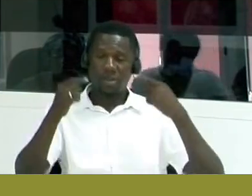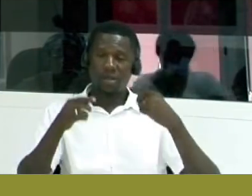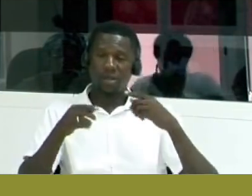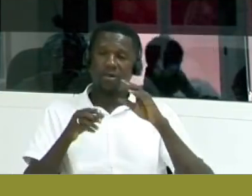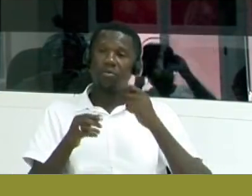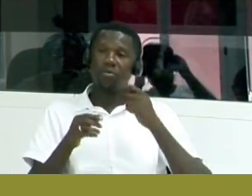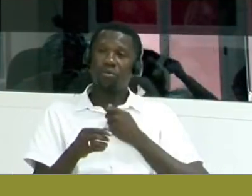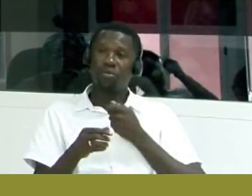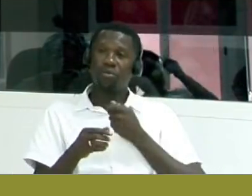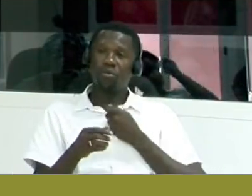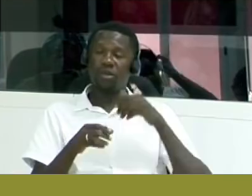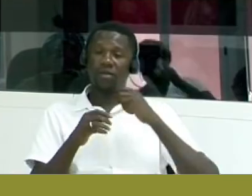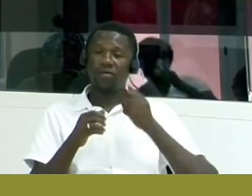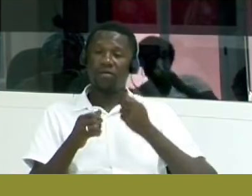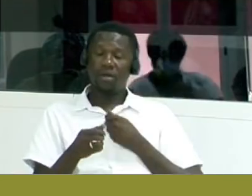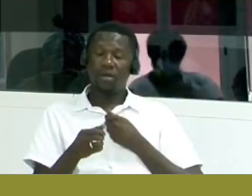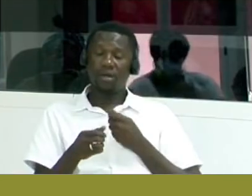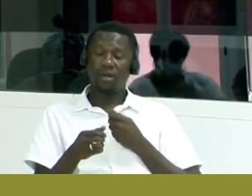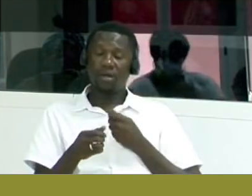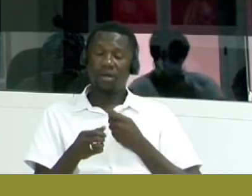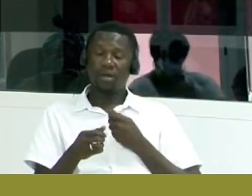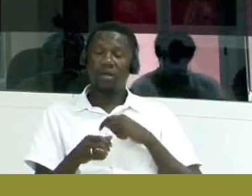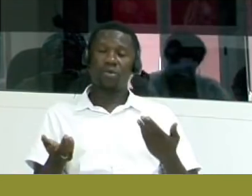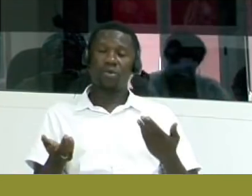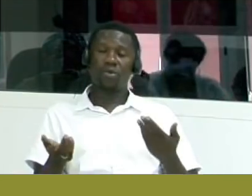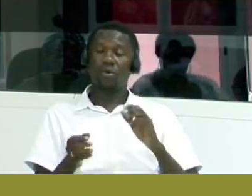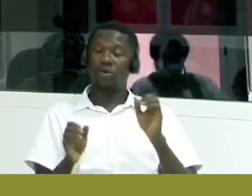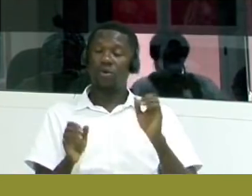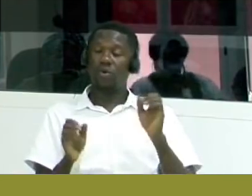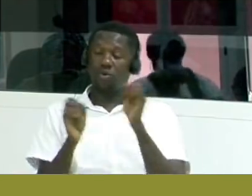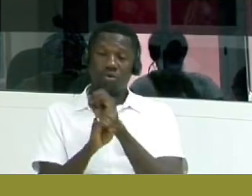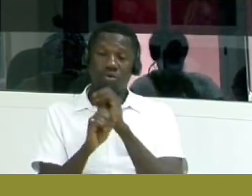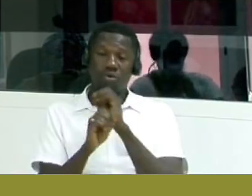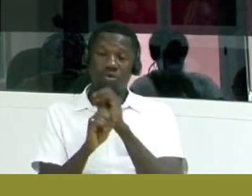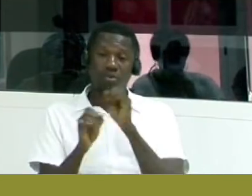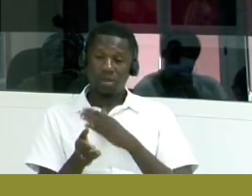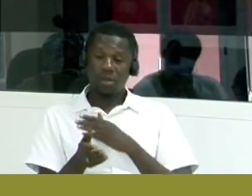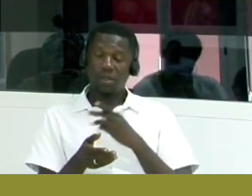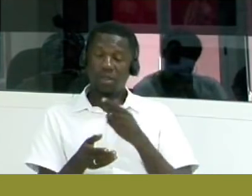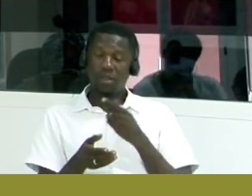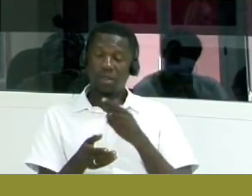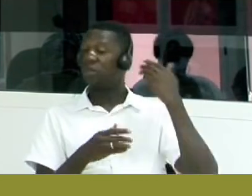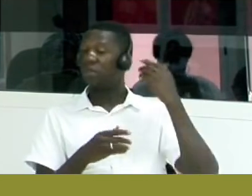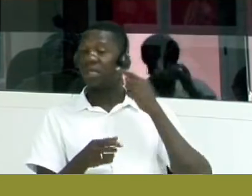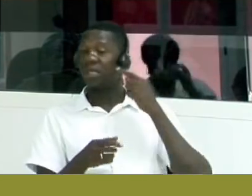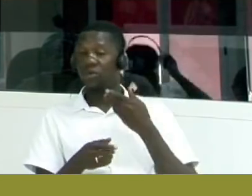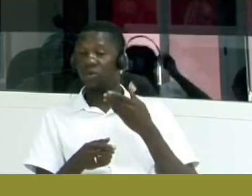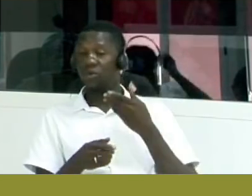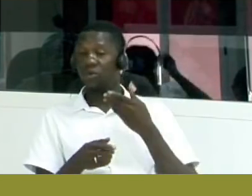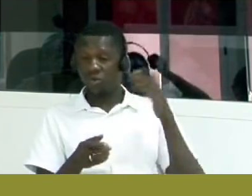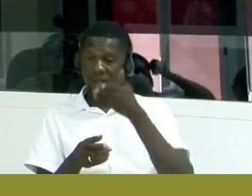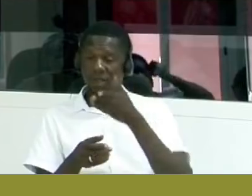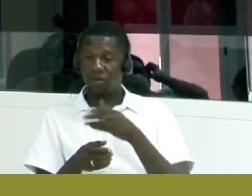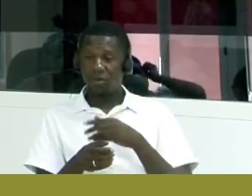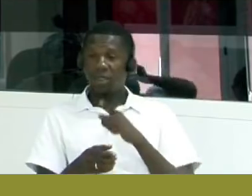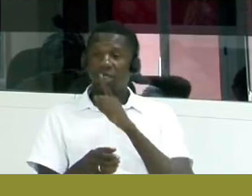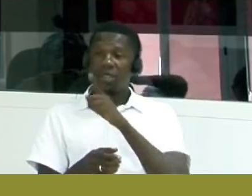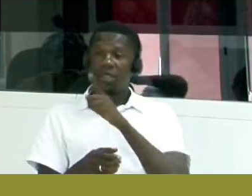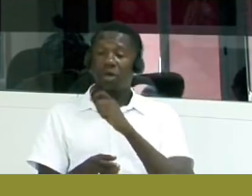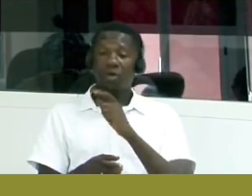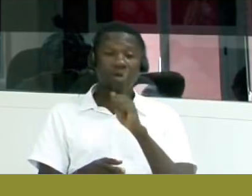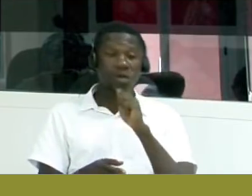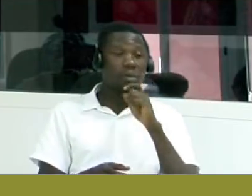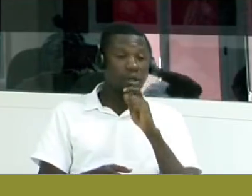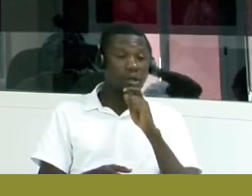people. Nobody, the council, I'm telling you, nobody in those days will come and tell you that this man or that man did this or